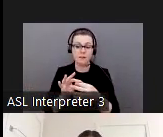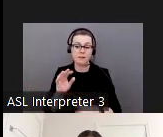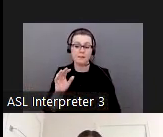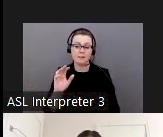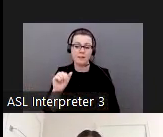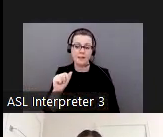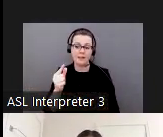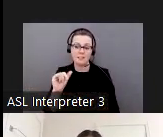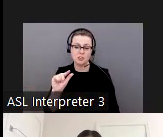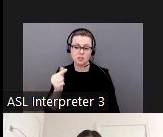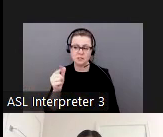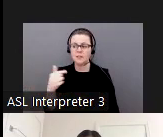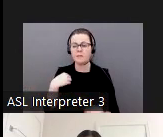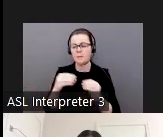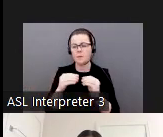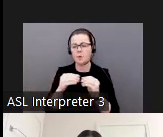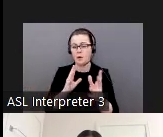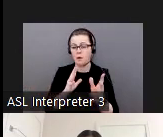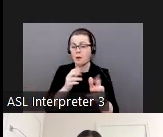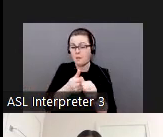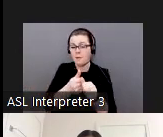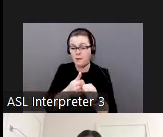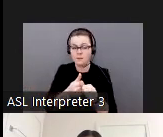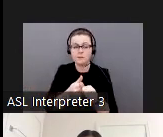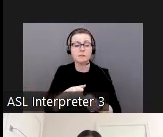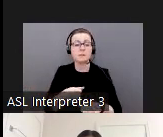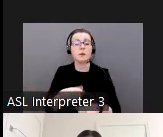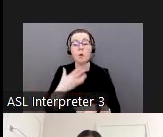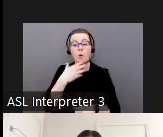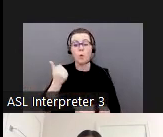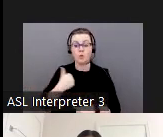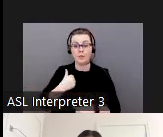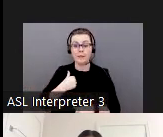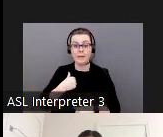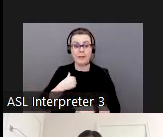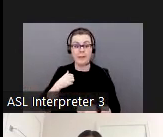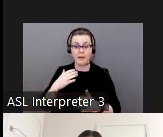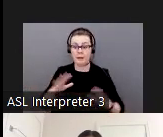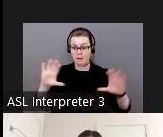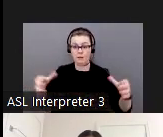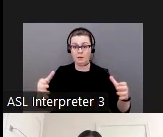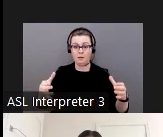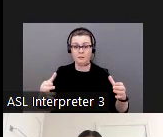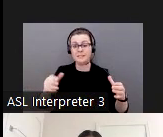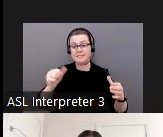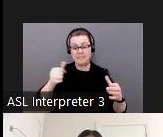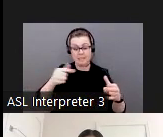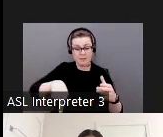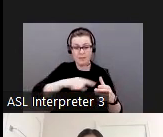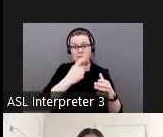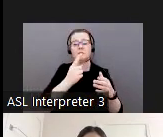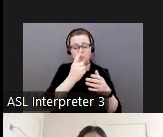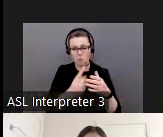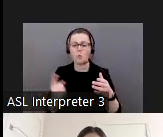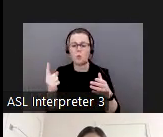a more up-to-date number, which is 1 in 10 older Canadians experiencing one form or more of mistreatment